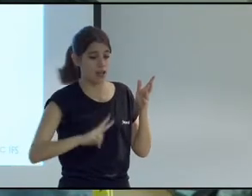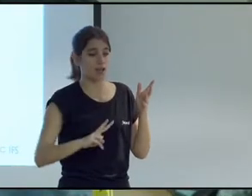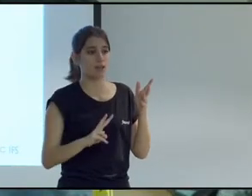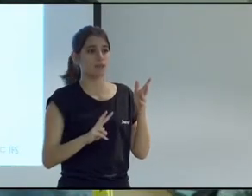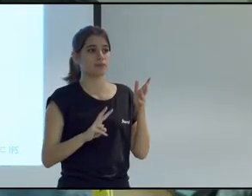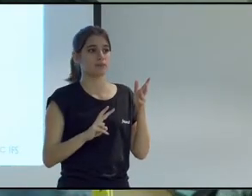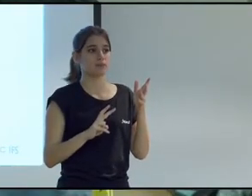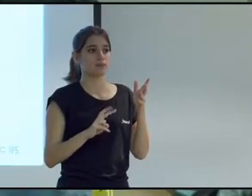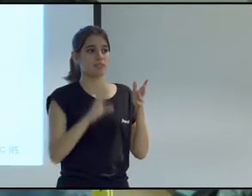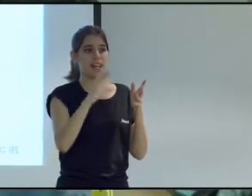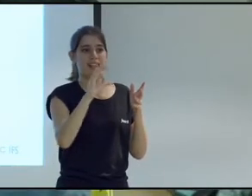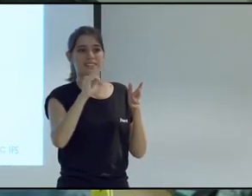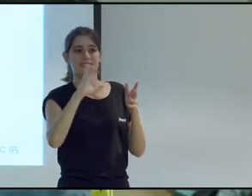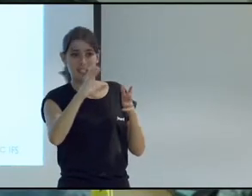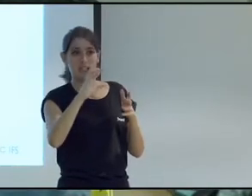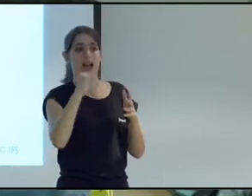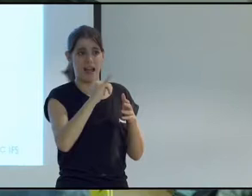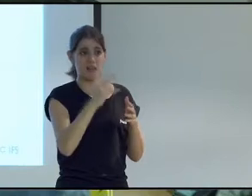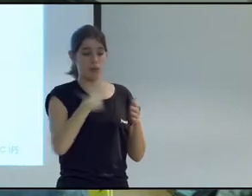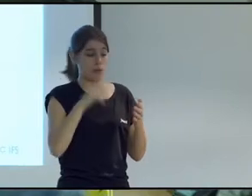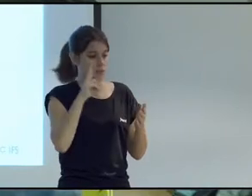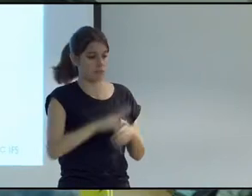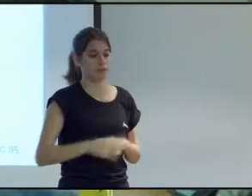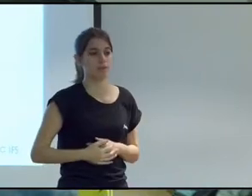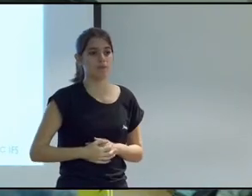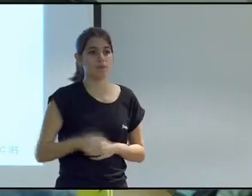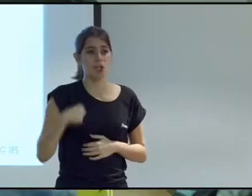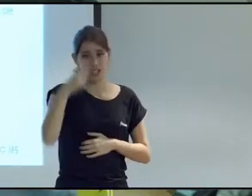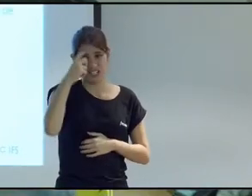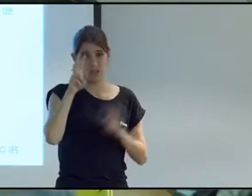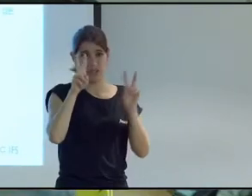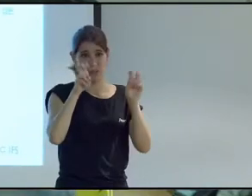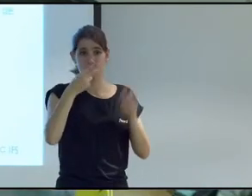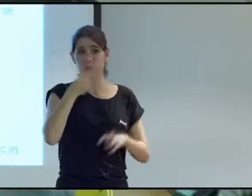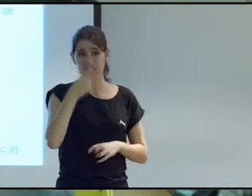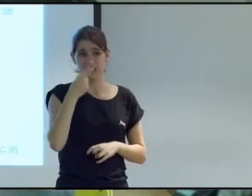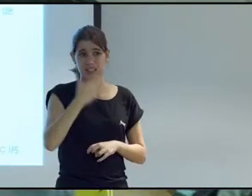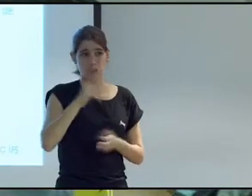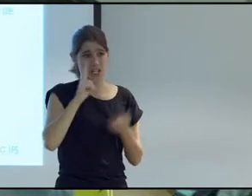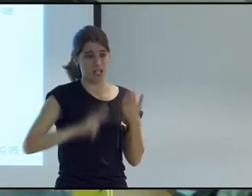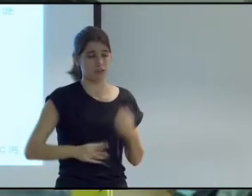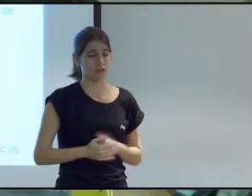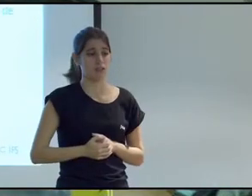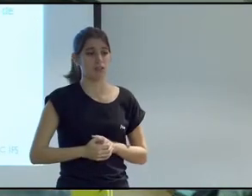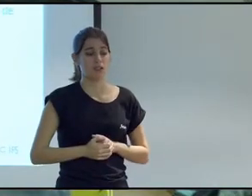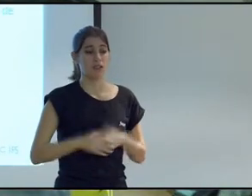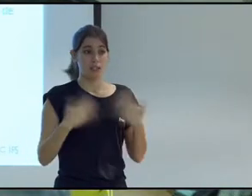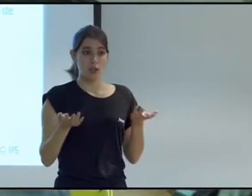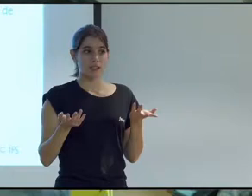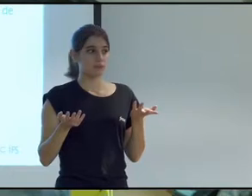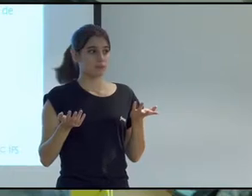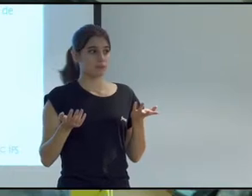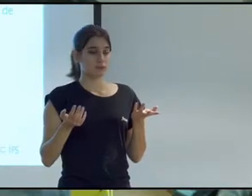It's called "And the Digital Repository of the CSIC." And this chapter is very interesting, I believe.